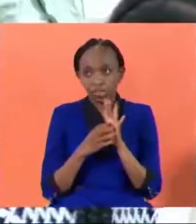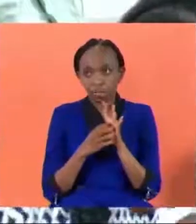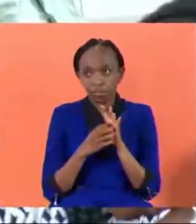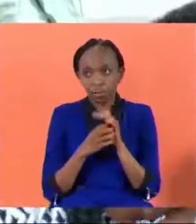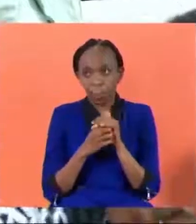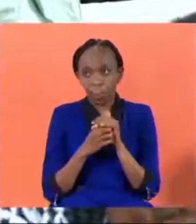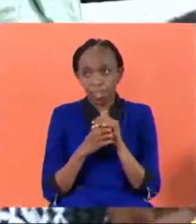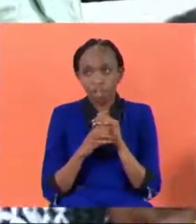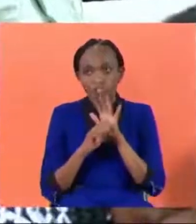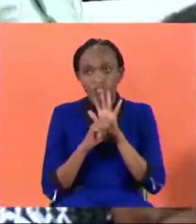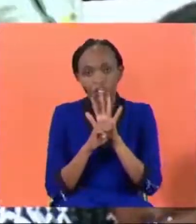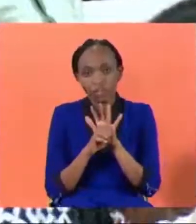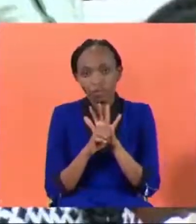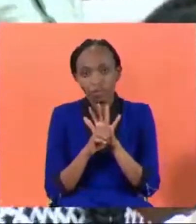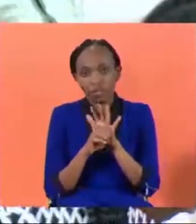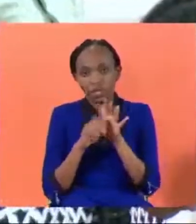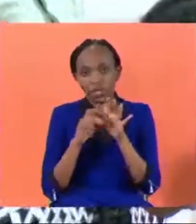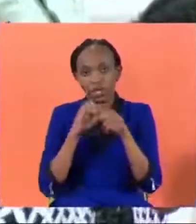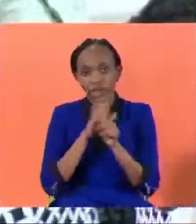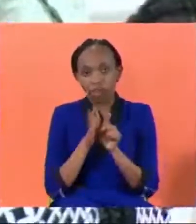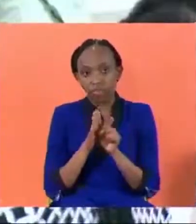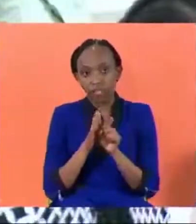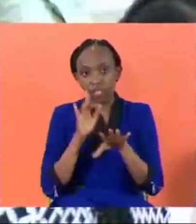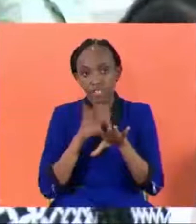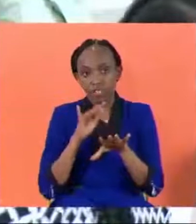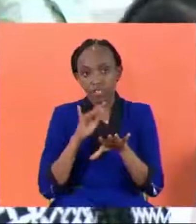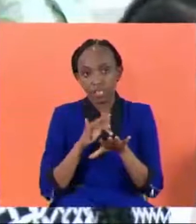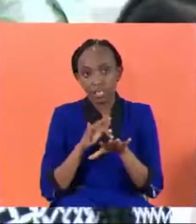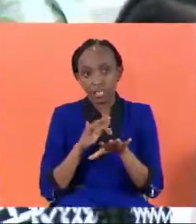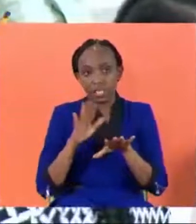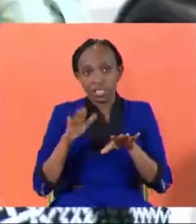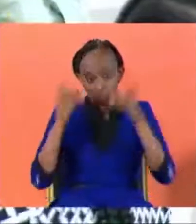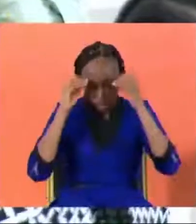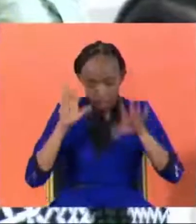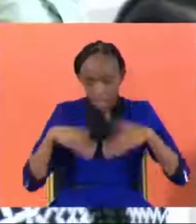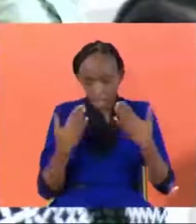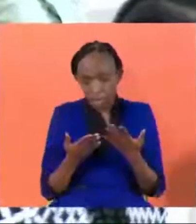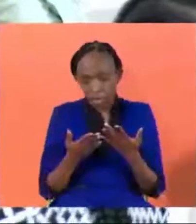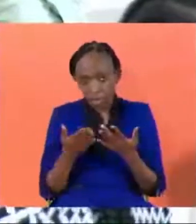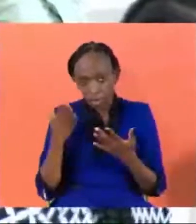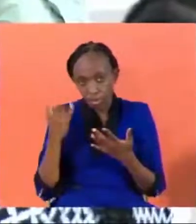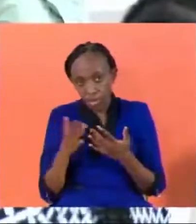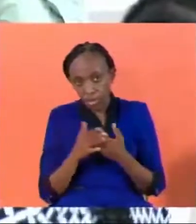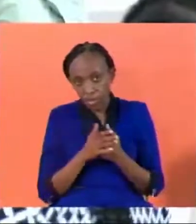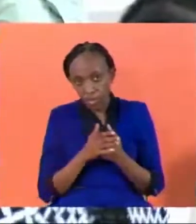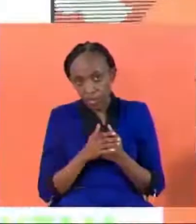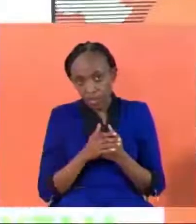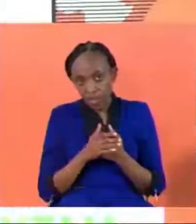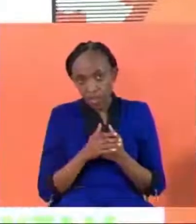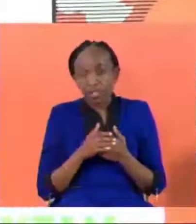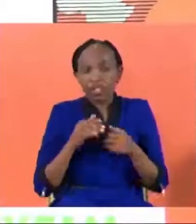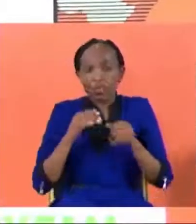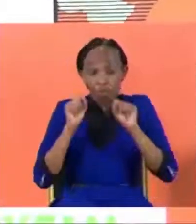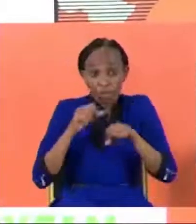COVID, for instance, the actual main sites, how do you decide? Because you might also encounter skeptics who are authorities in that